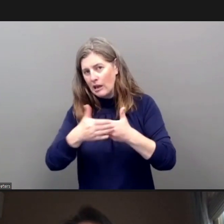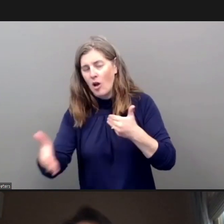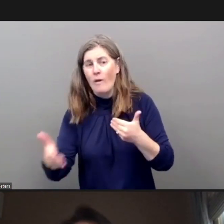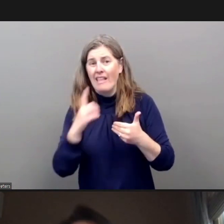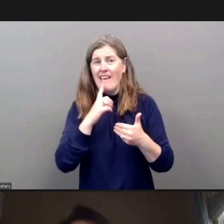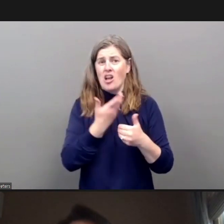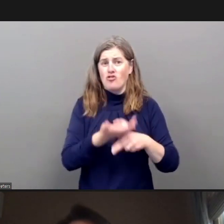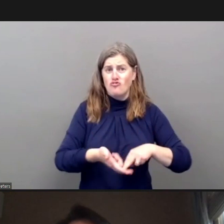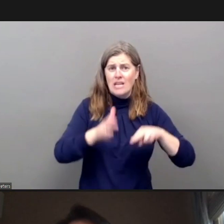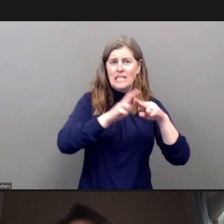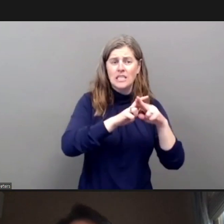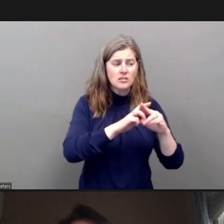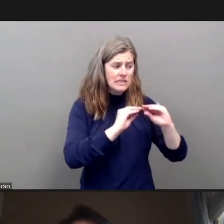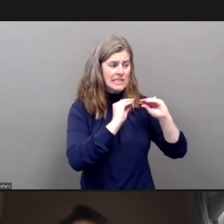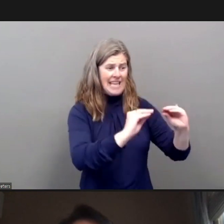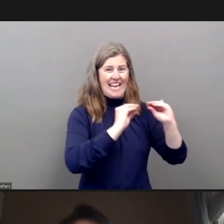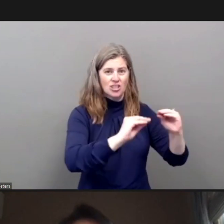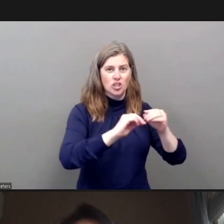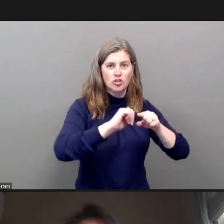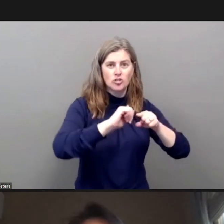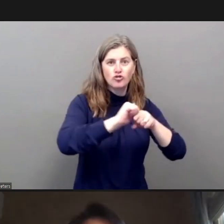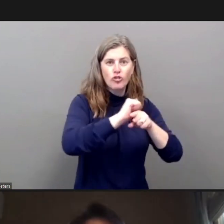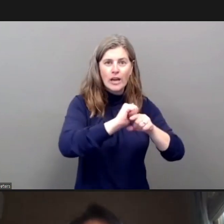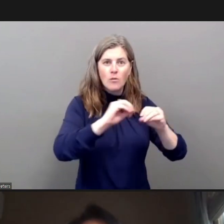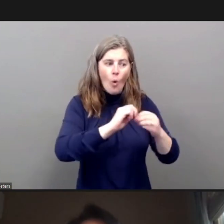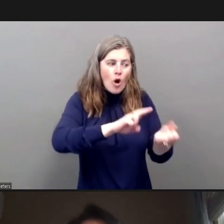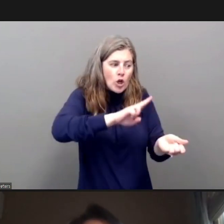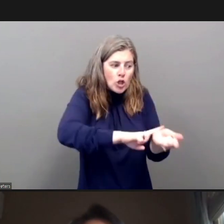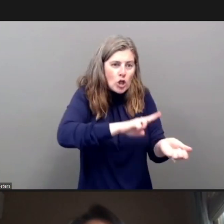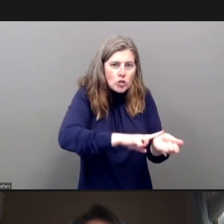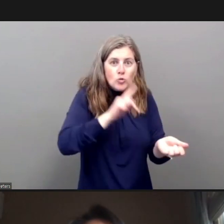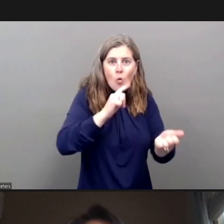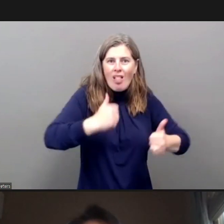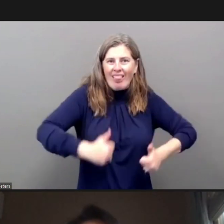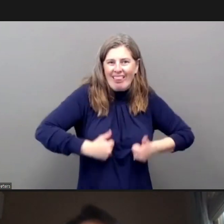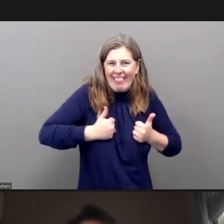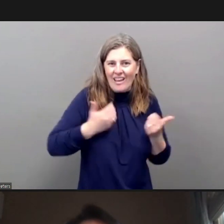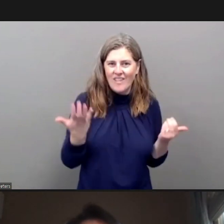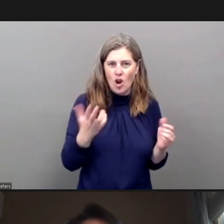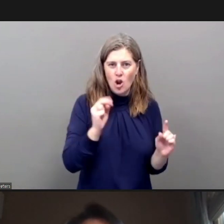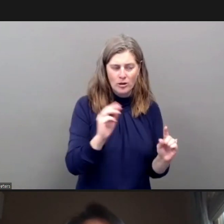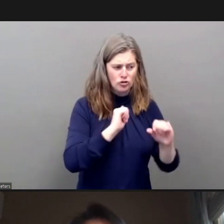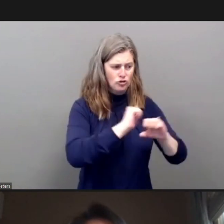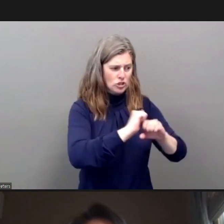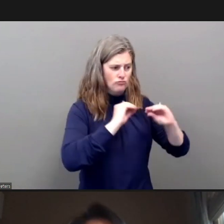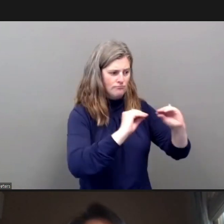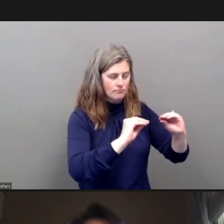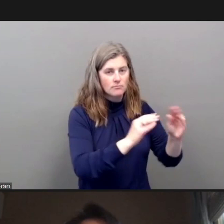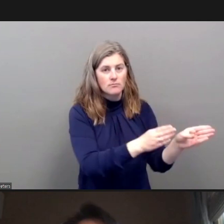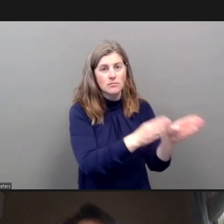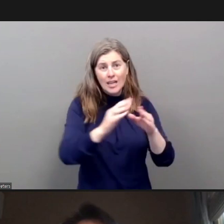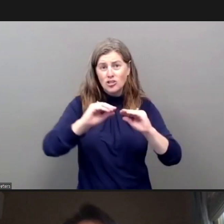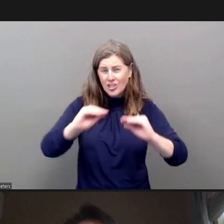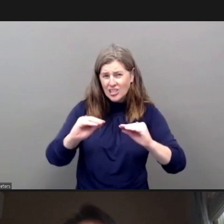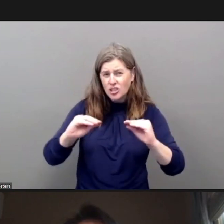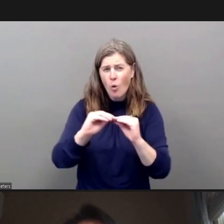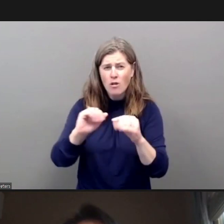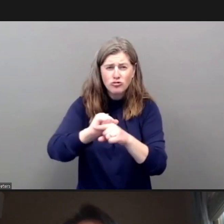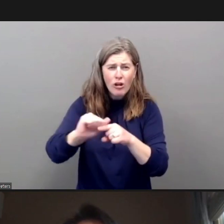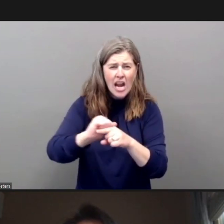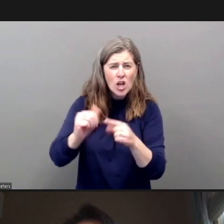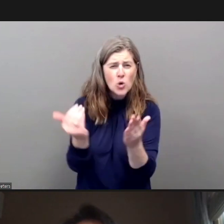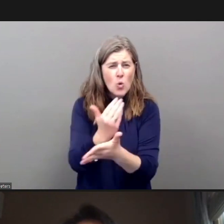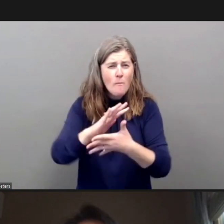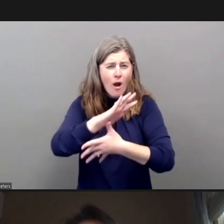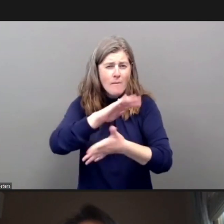pipeline, training more nurses right here in New Mexico, training more primary care physicians here in New Mexico, which